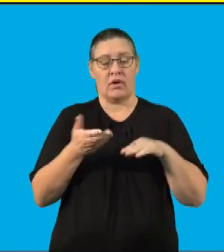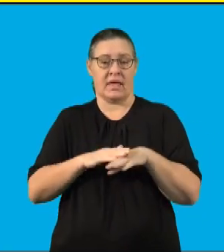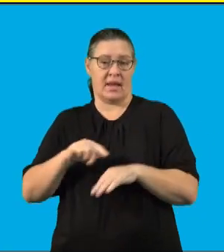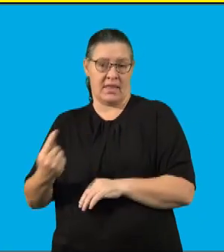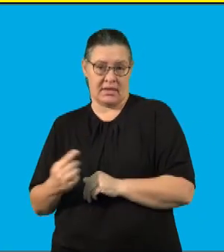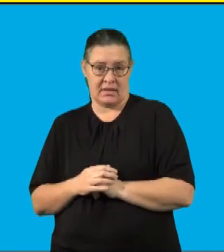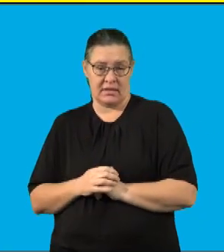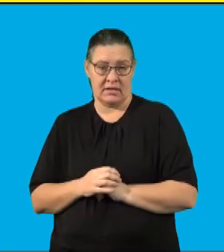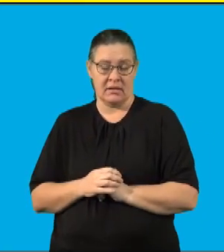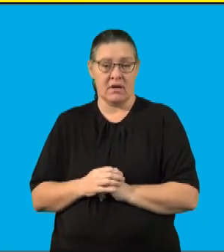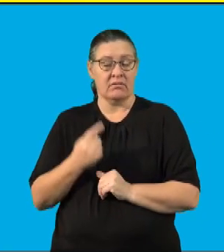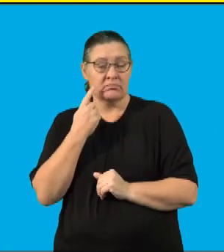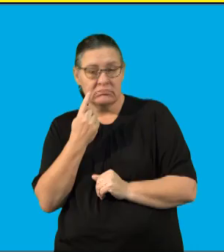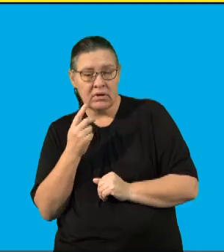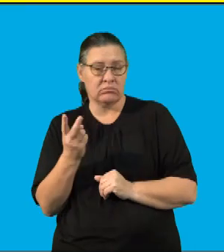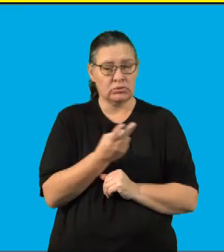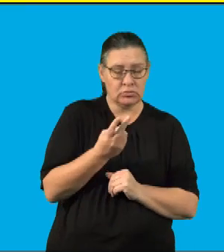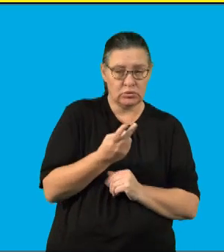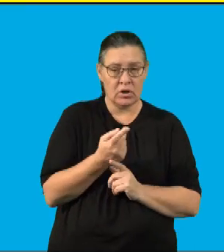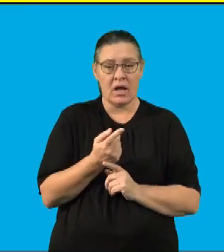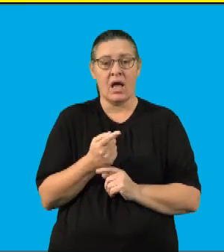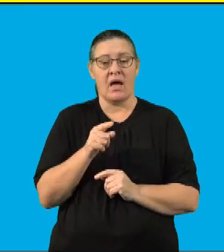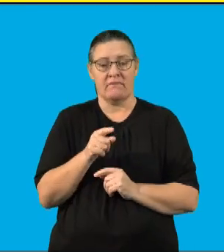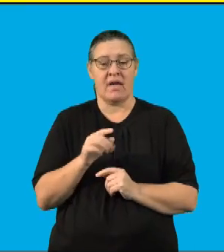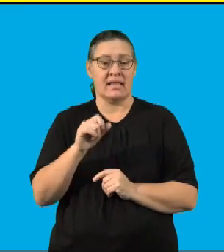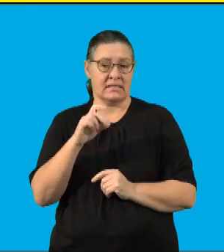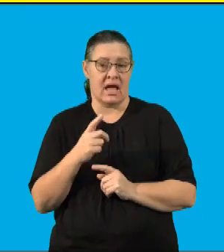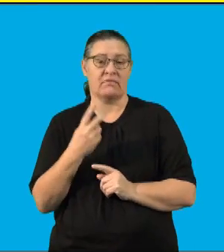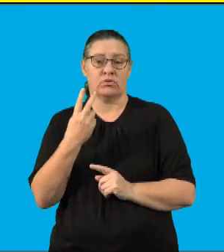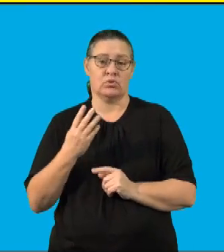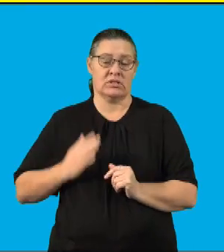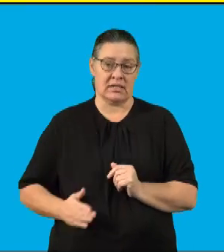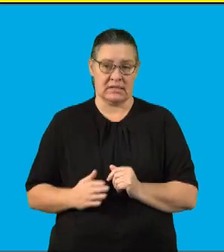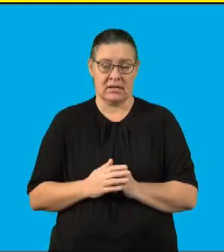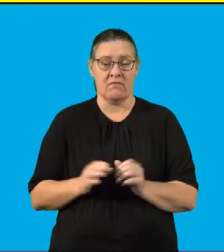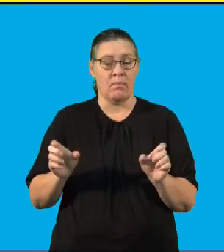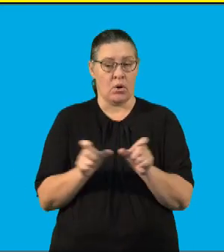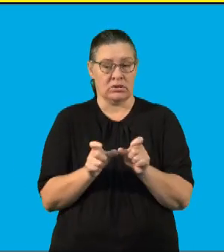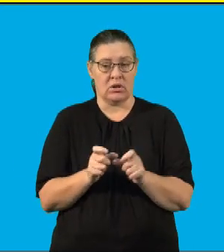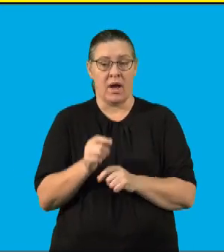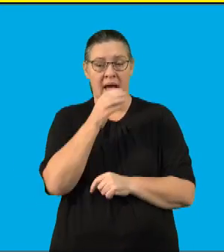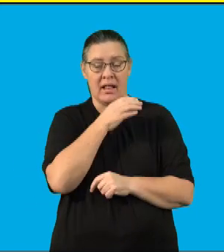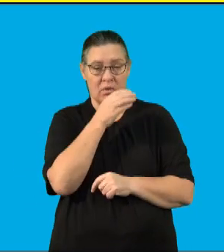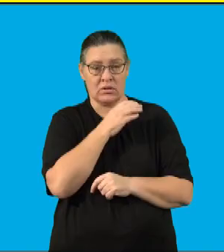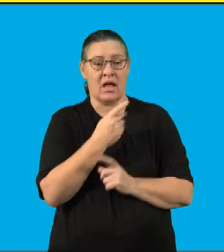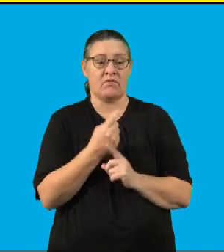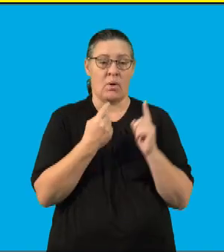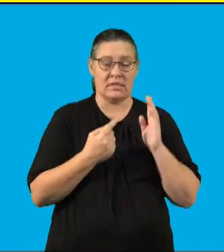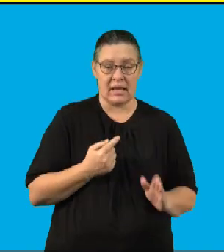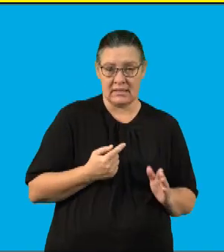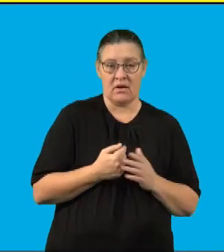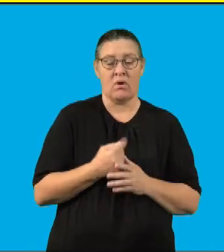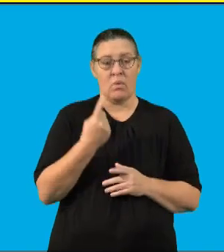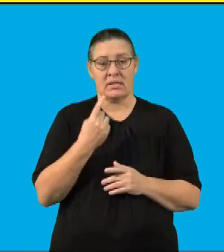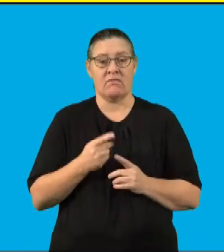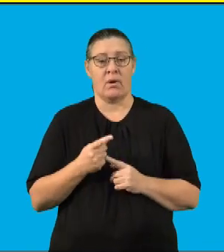stronger than the other? Now we have a clue now between the two that the carboxylic acids have two sides of hydrogen bonds, whereas the alcohols have